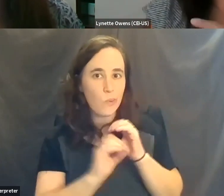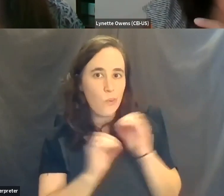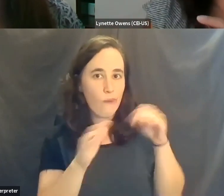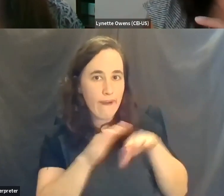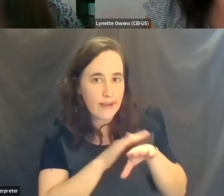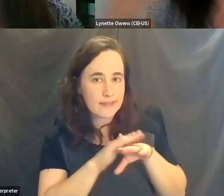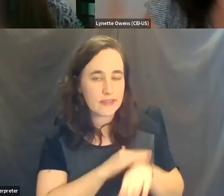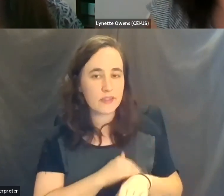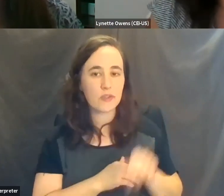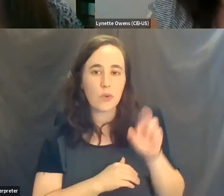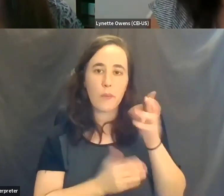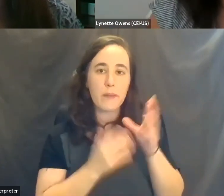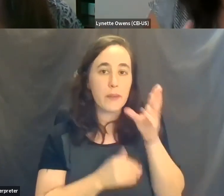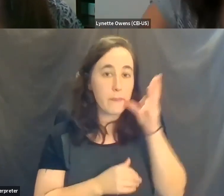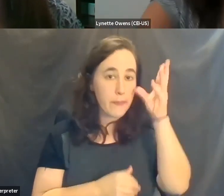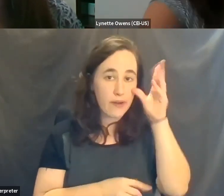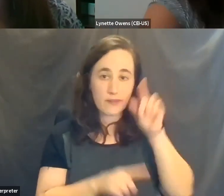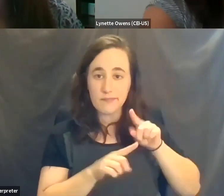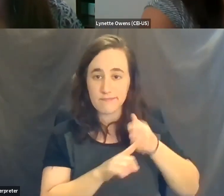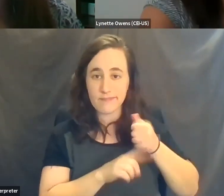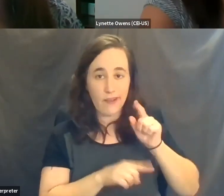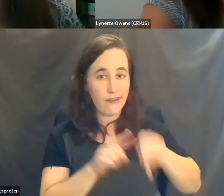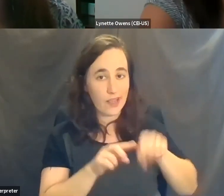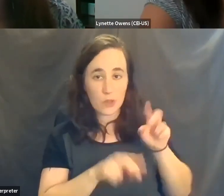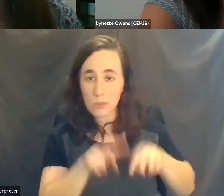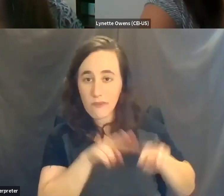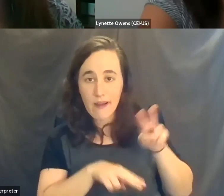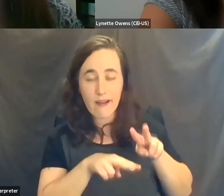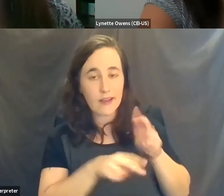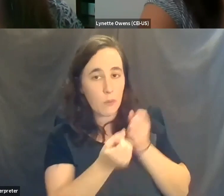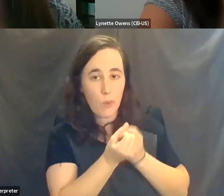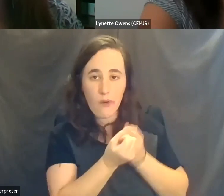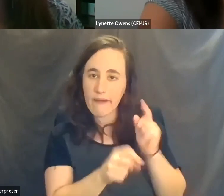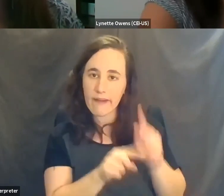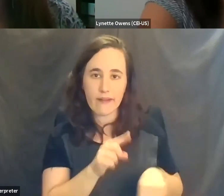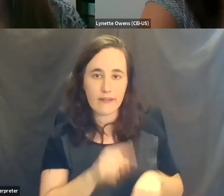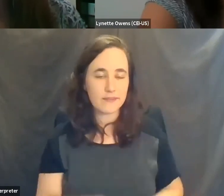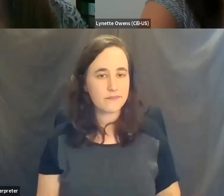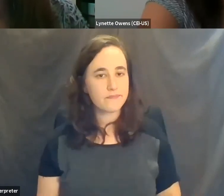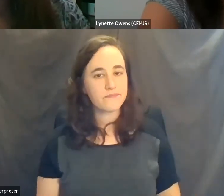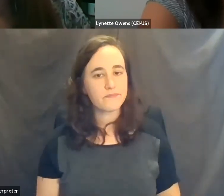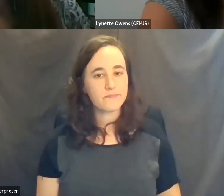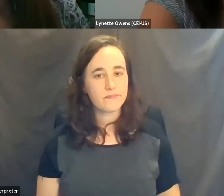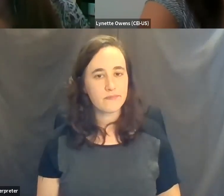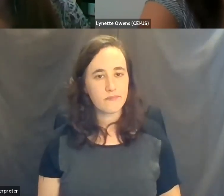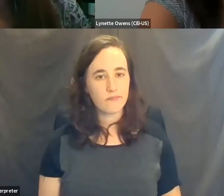parents are unable to supervise them while they're doing that remote